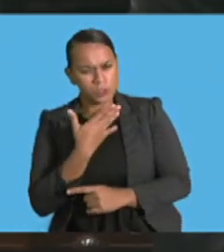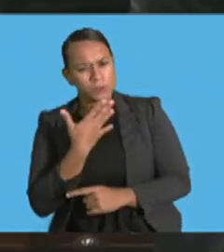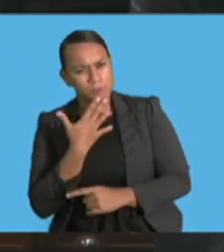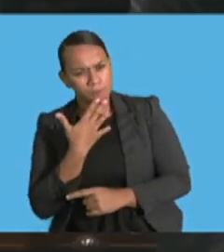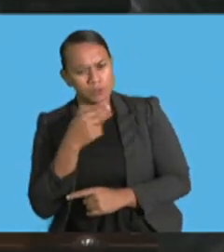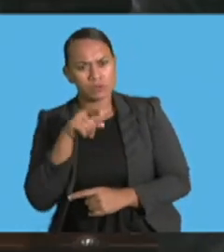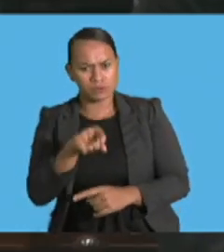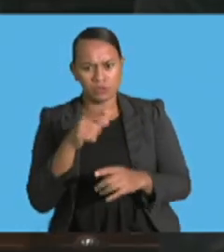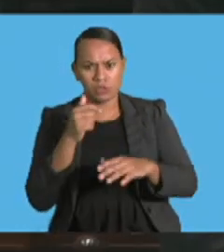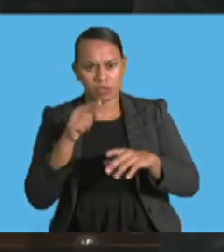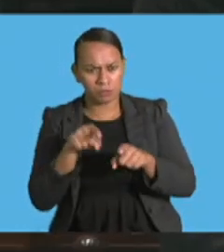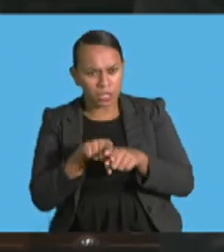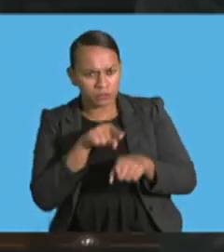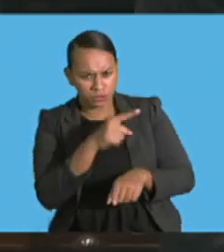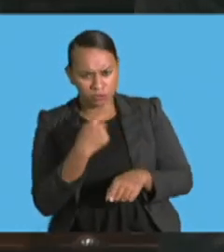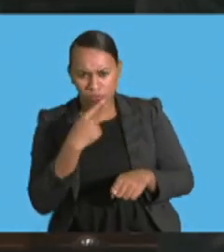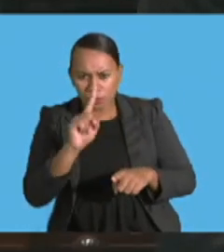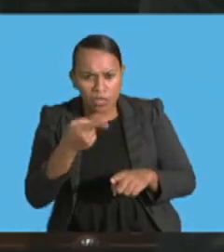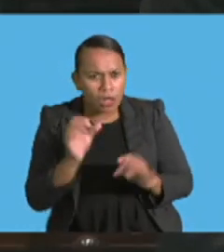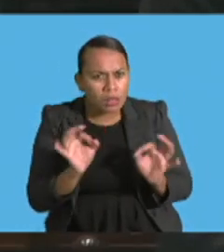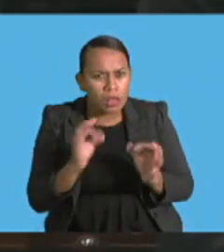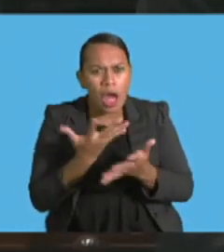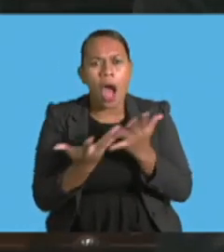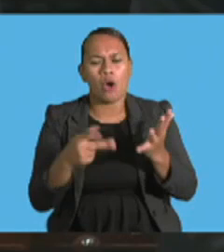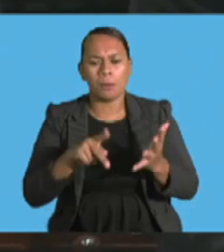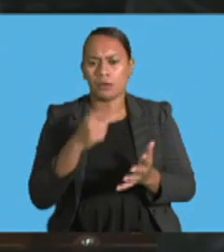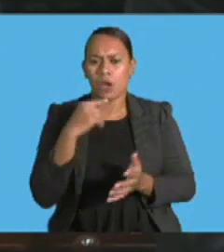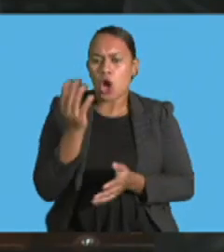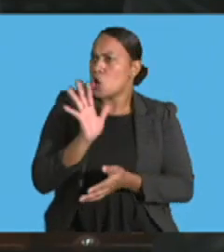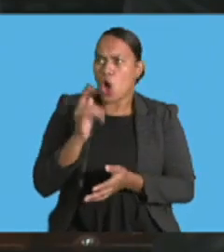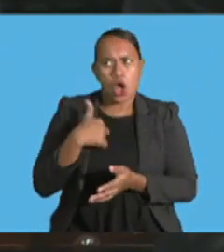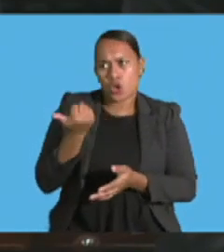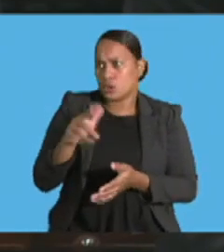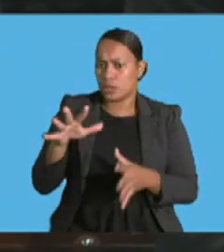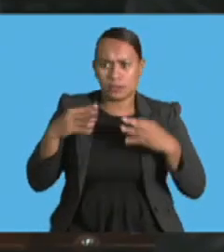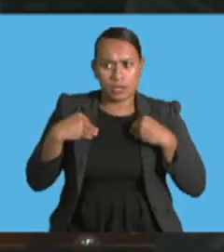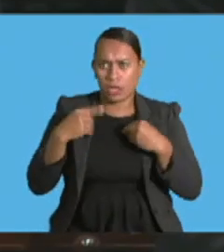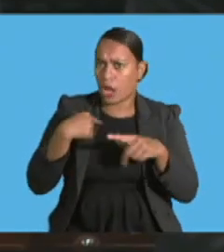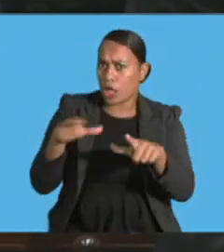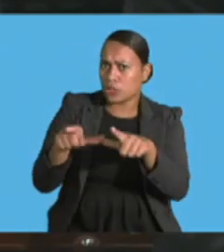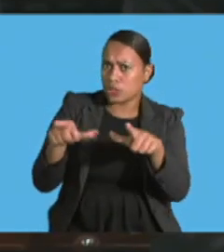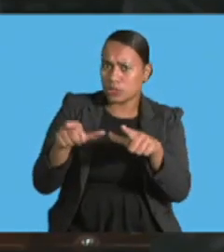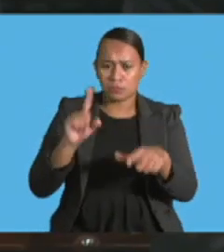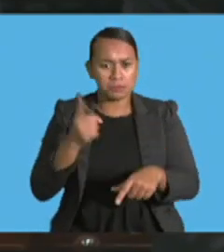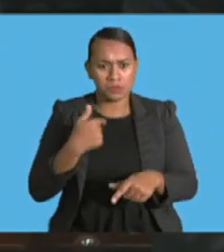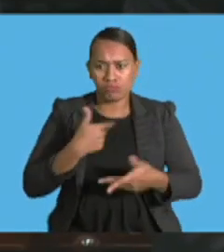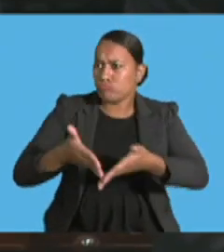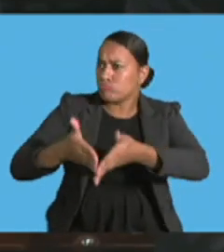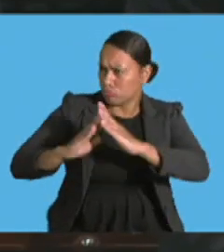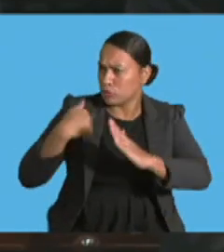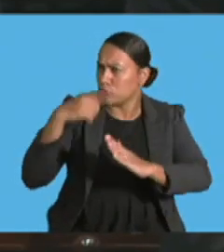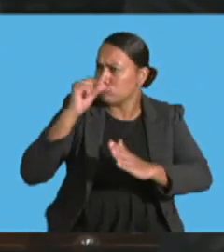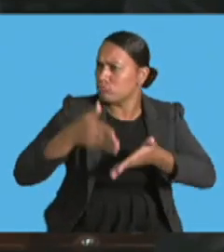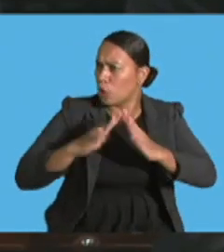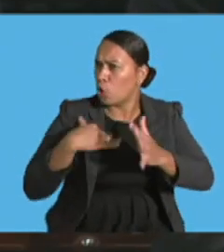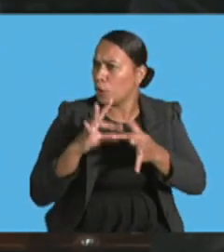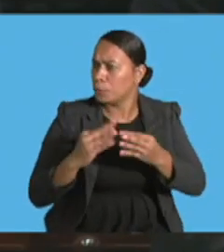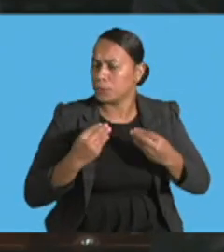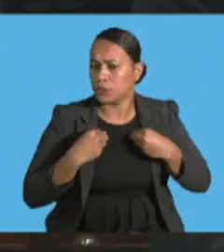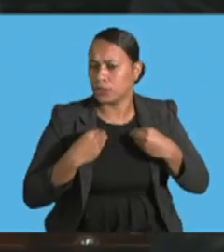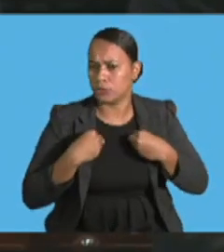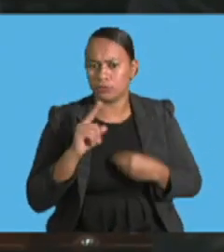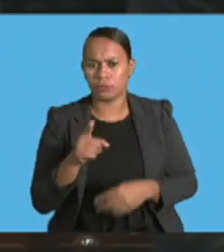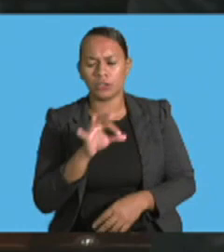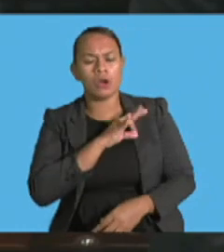was a disconnect between the department offering business license and the department offering waste permit back then when this operation started. So what